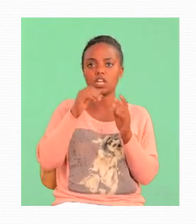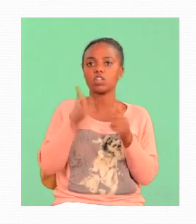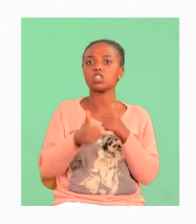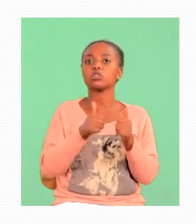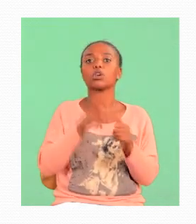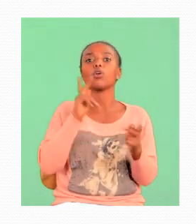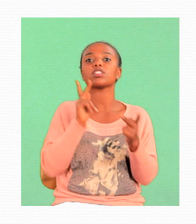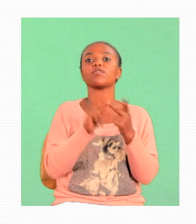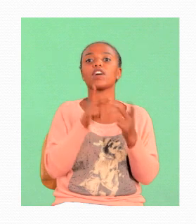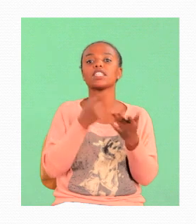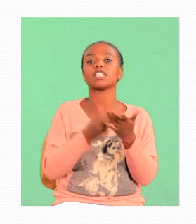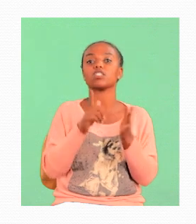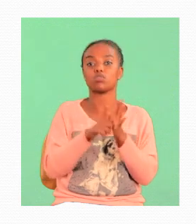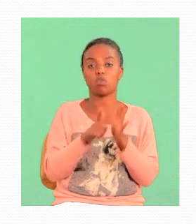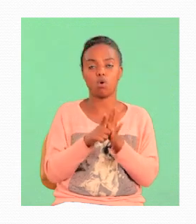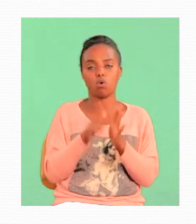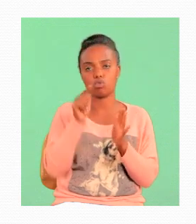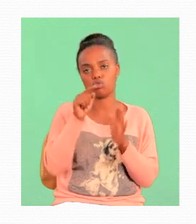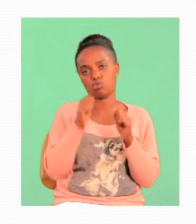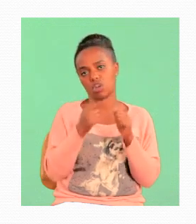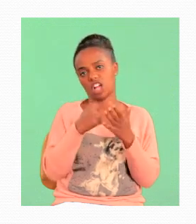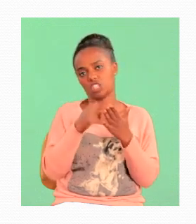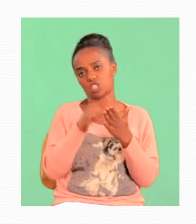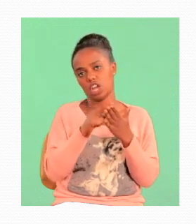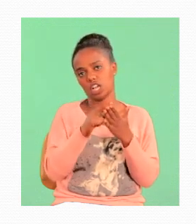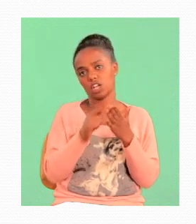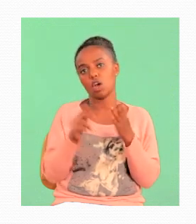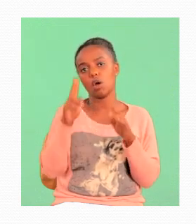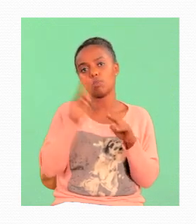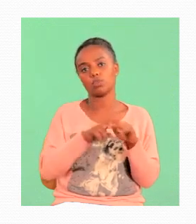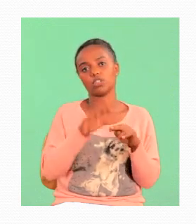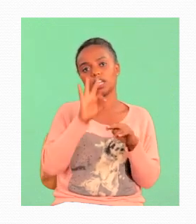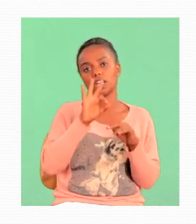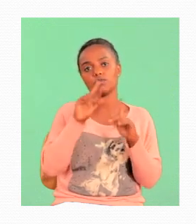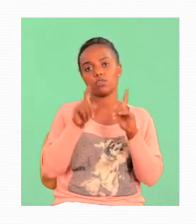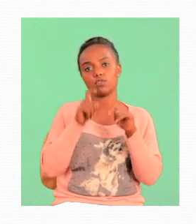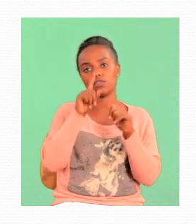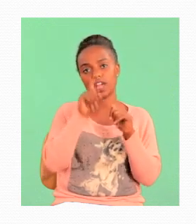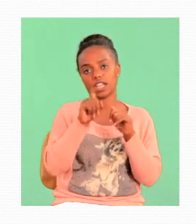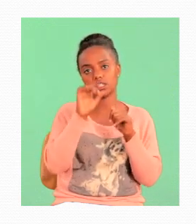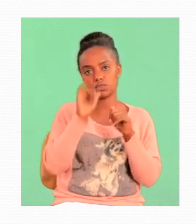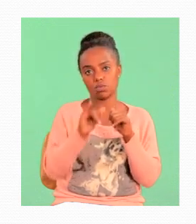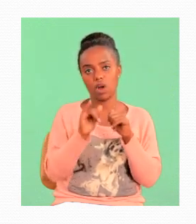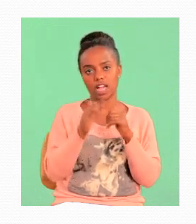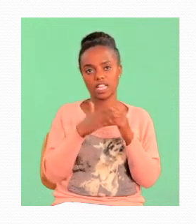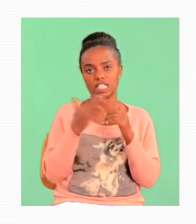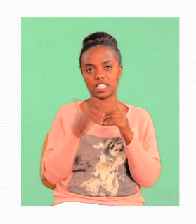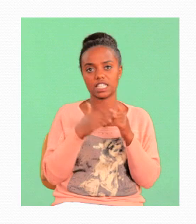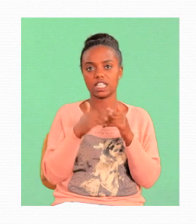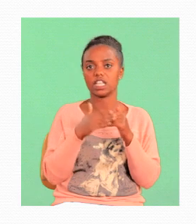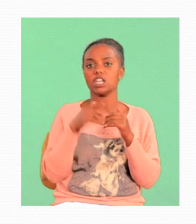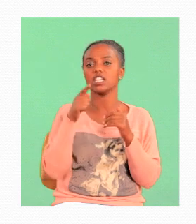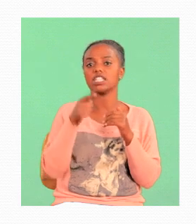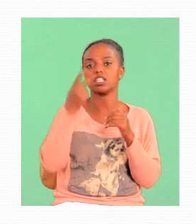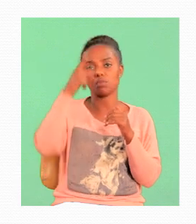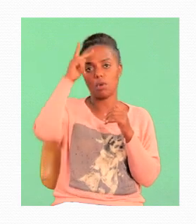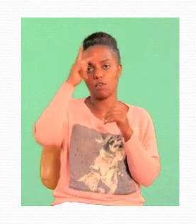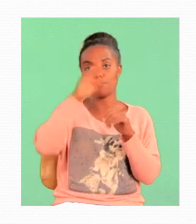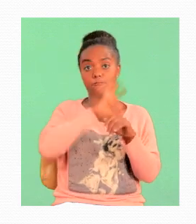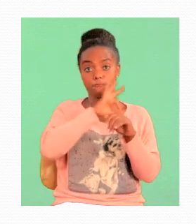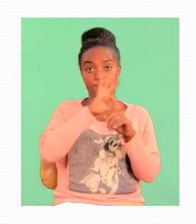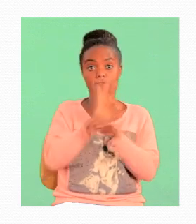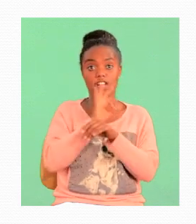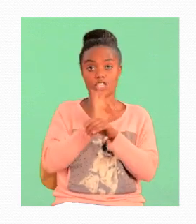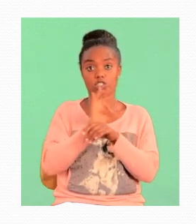property? You can check by putting f of xy, but easily this is a power function, this is also a power